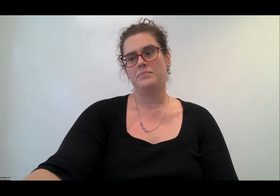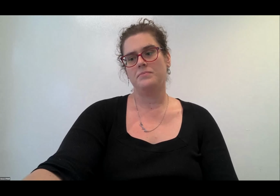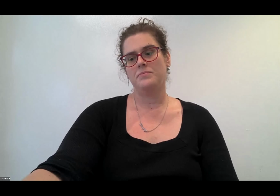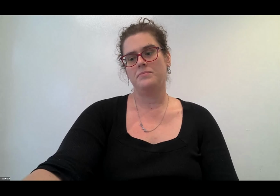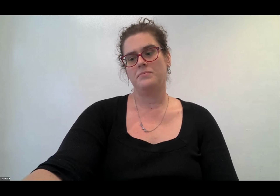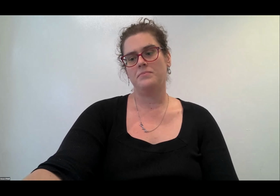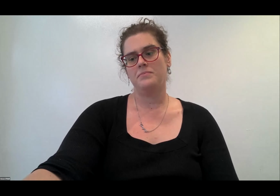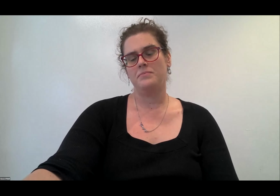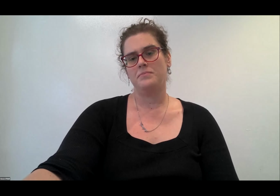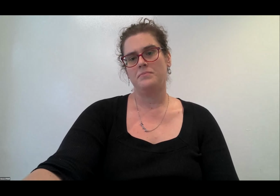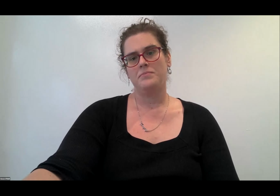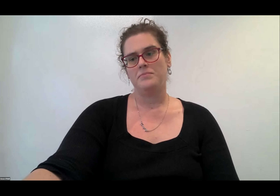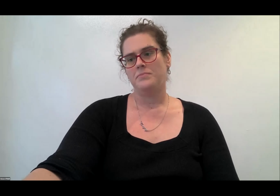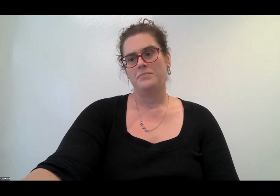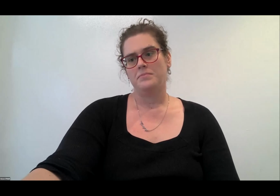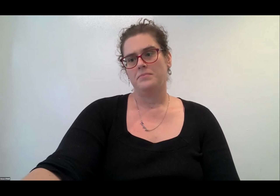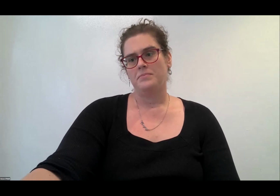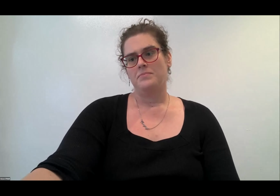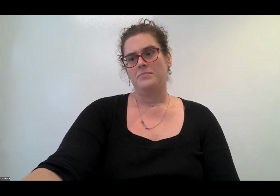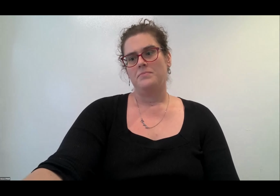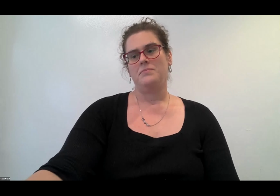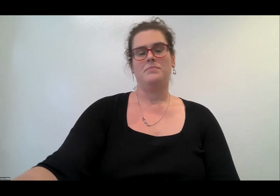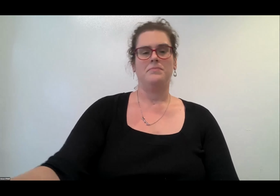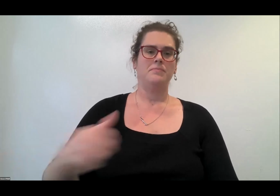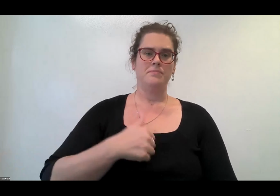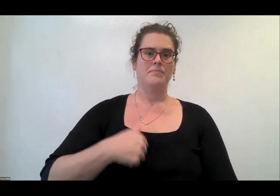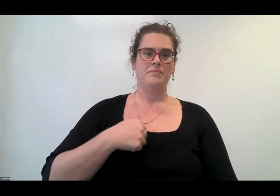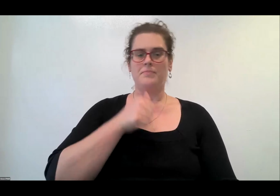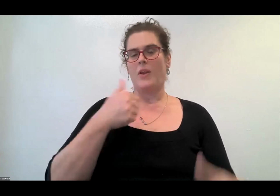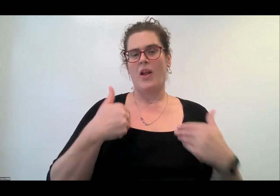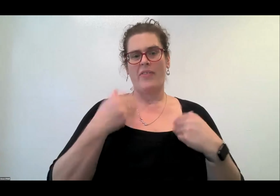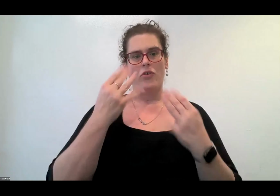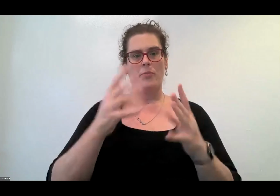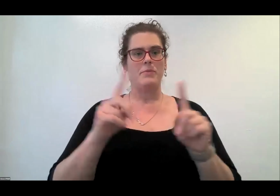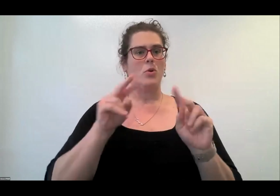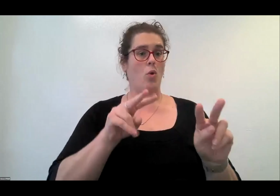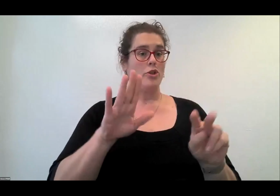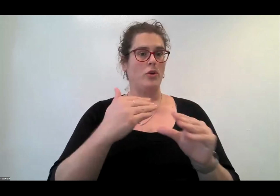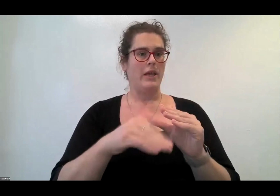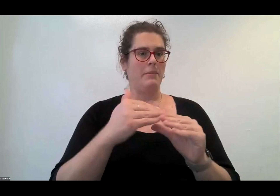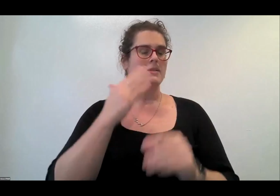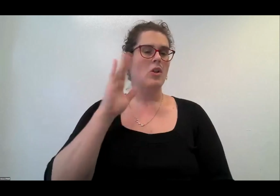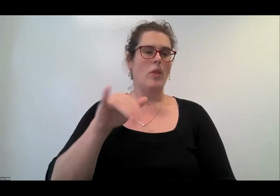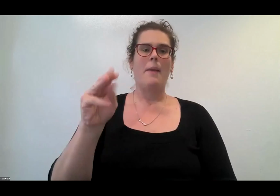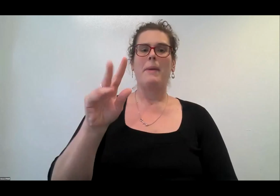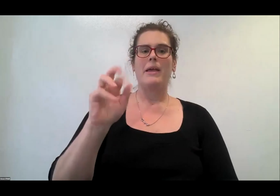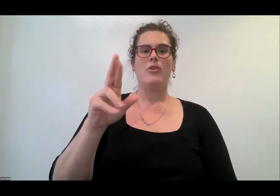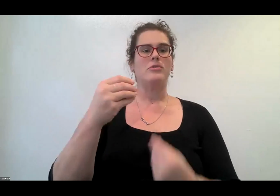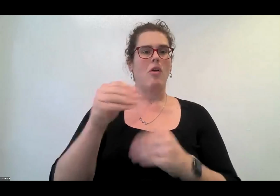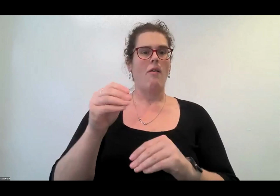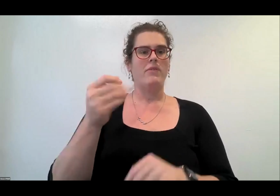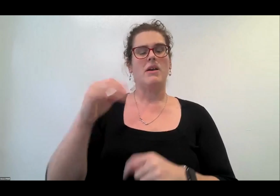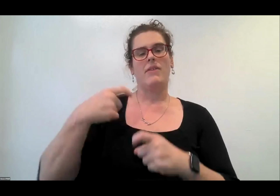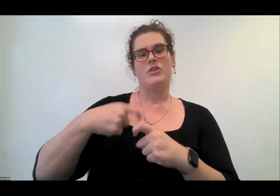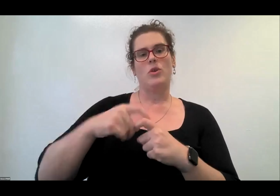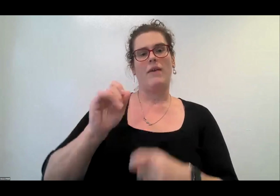So, sorry, I don't have that information to share, but watch your emails. I know that the Mayor's Office of Latino Affairs has been sending